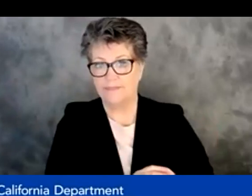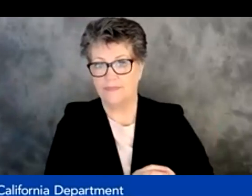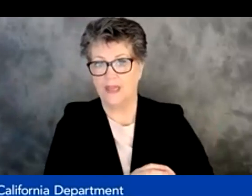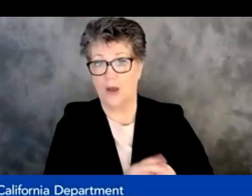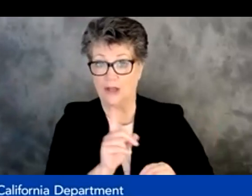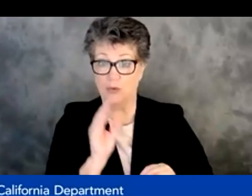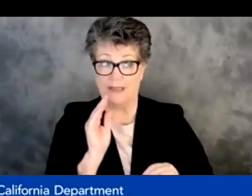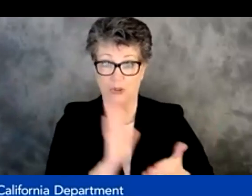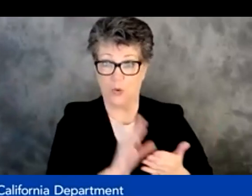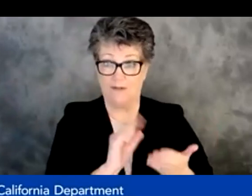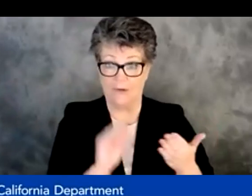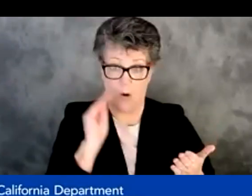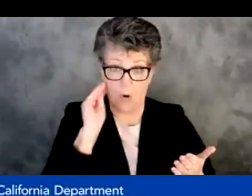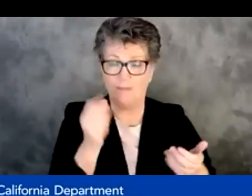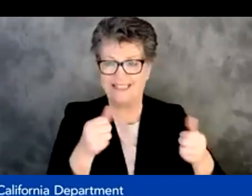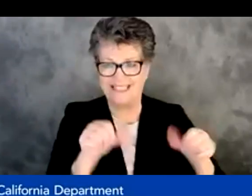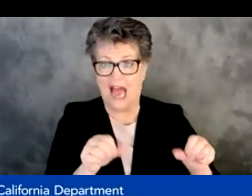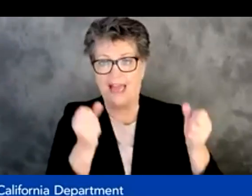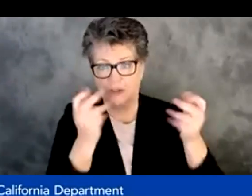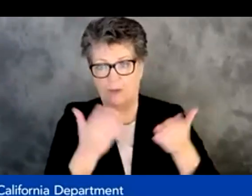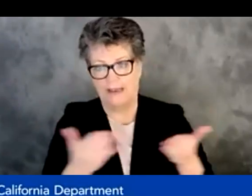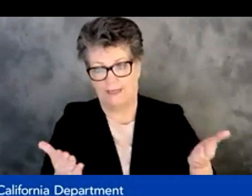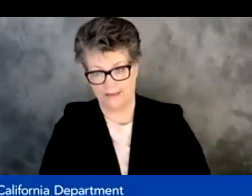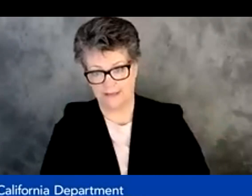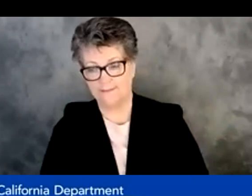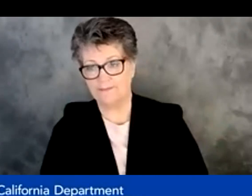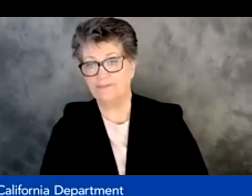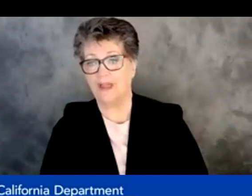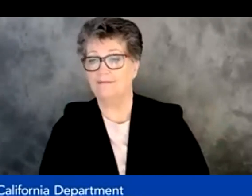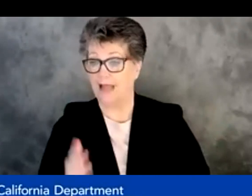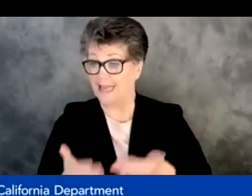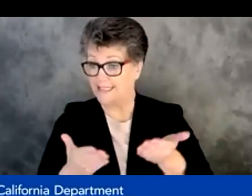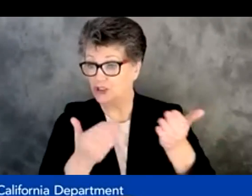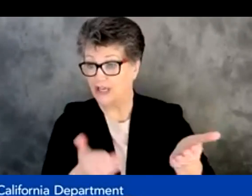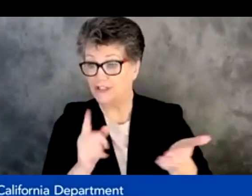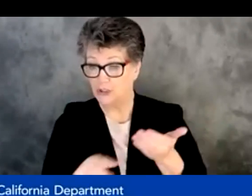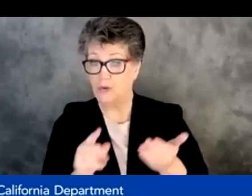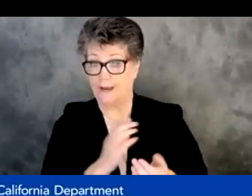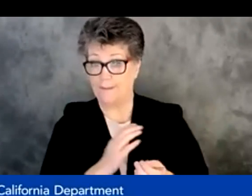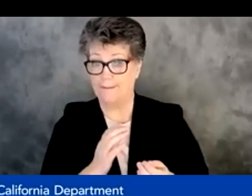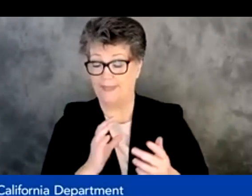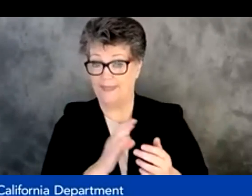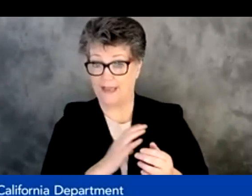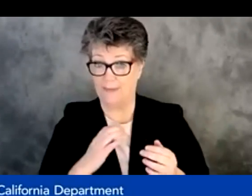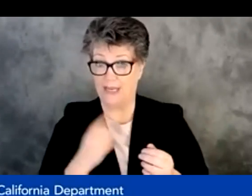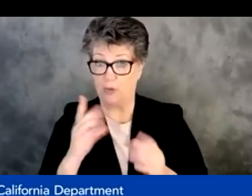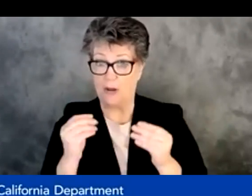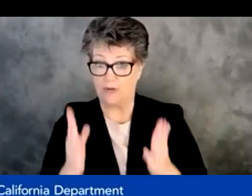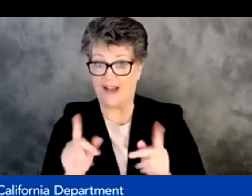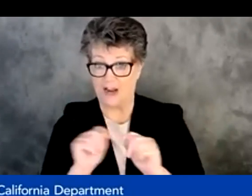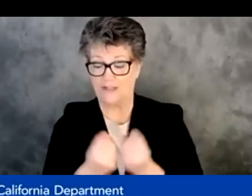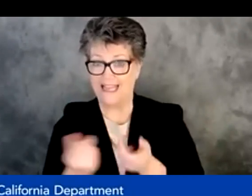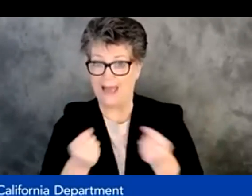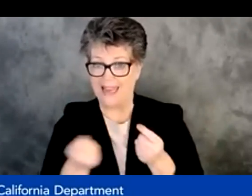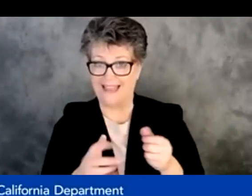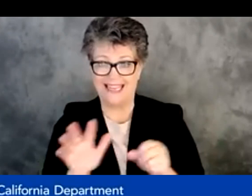from home, but denied so much. I have suggested a committee with one provider or team handling the